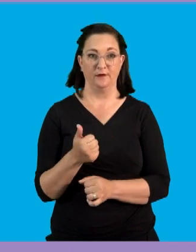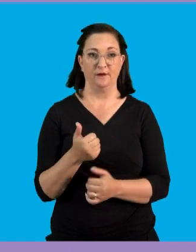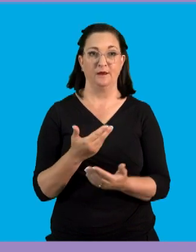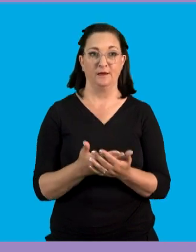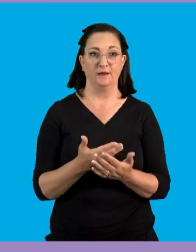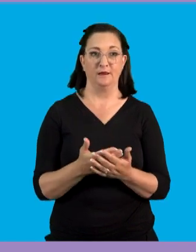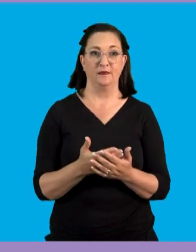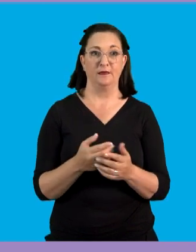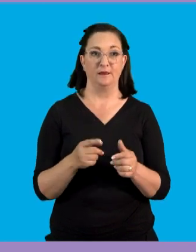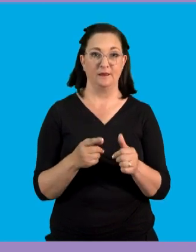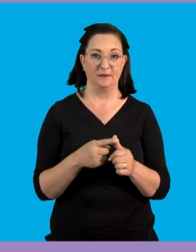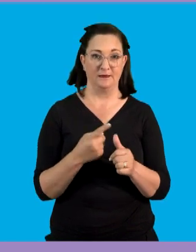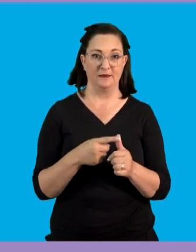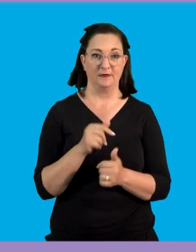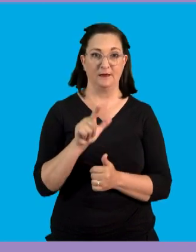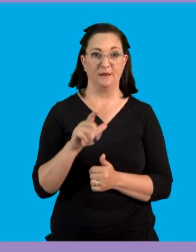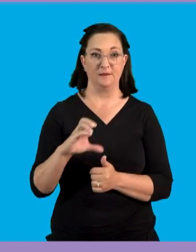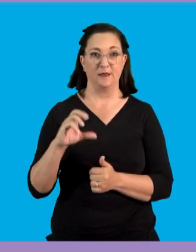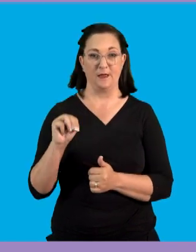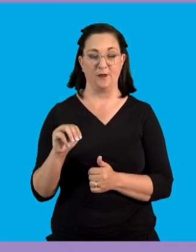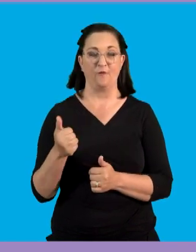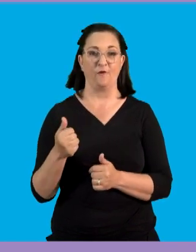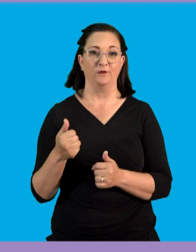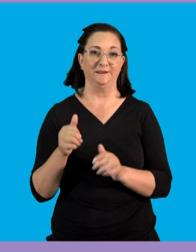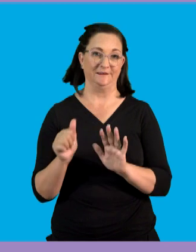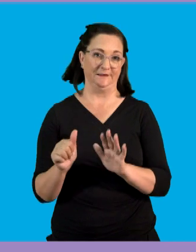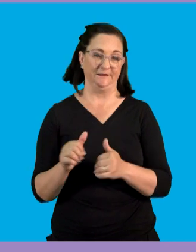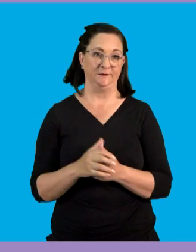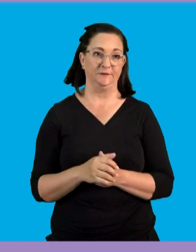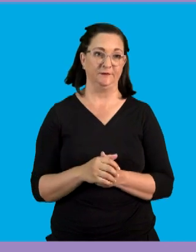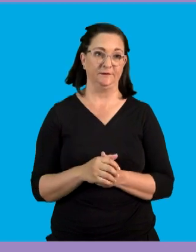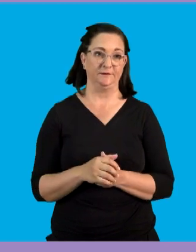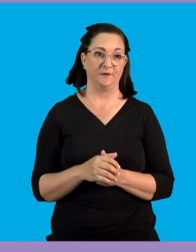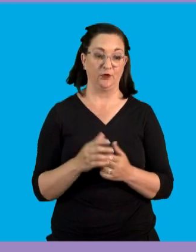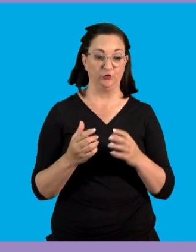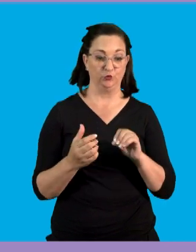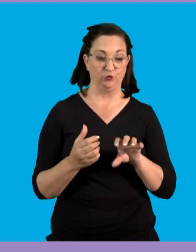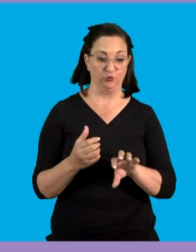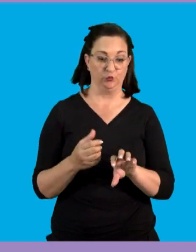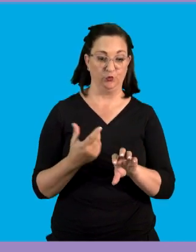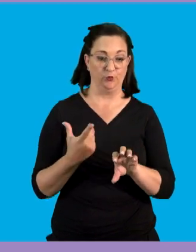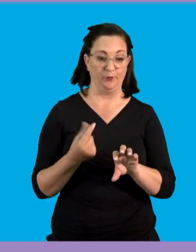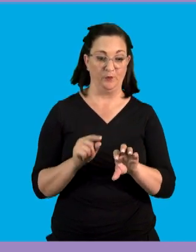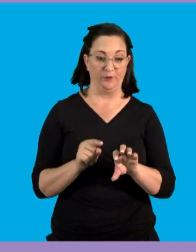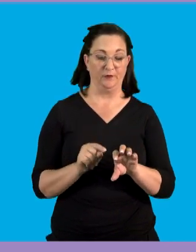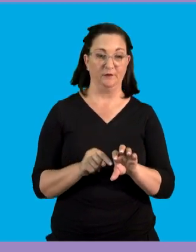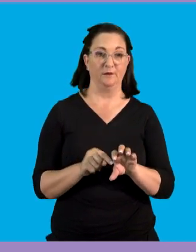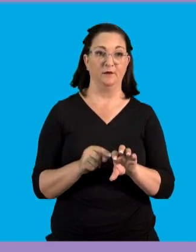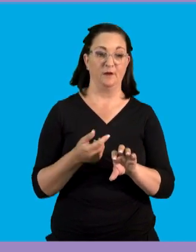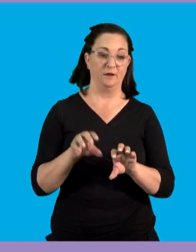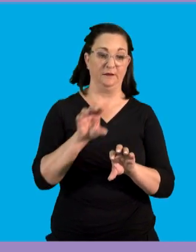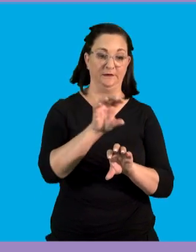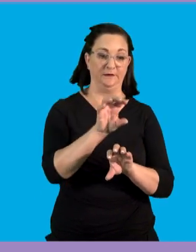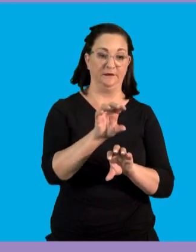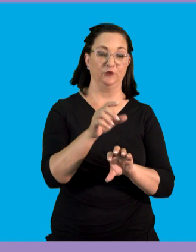2 will give us that required LCM of 6. What I do with the denominator, so